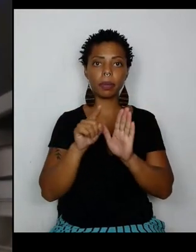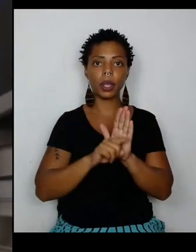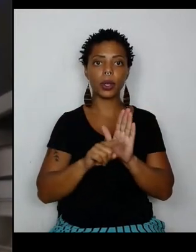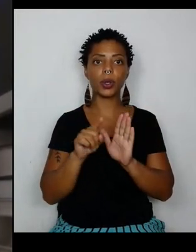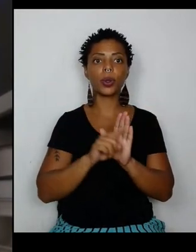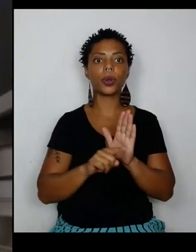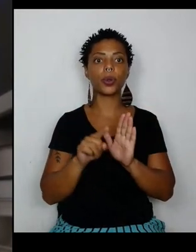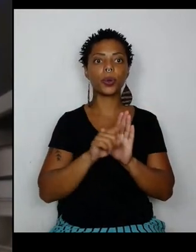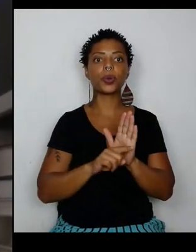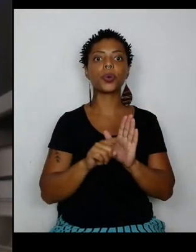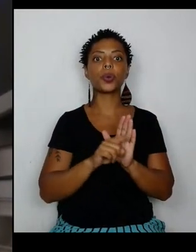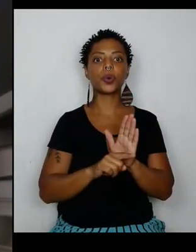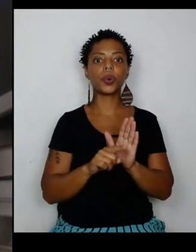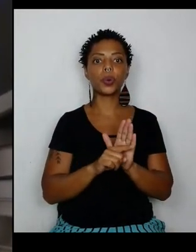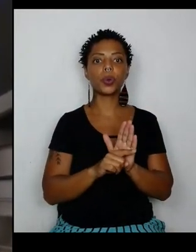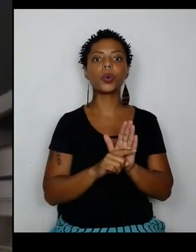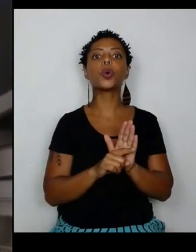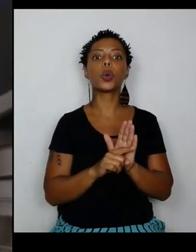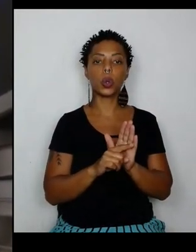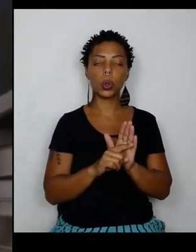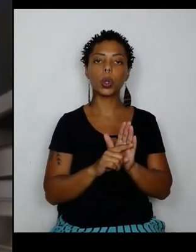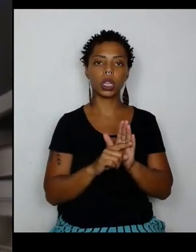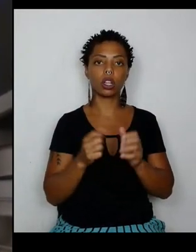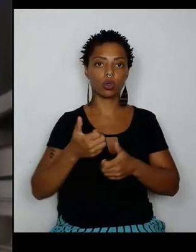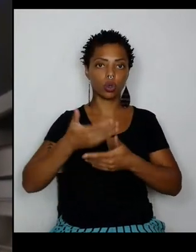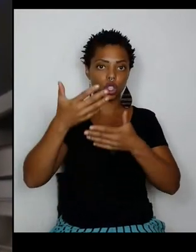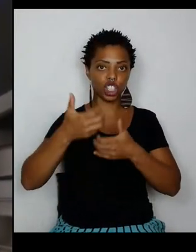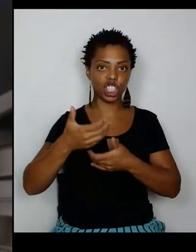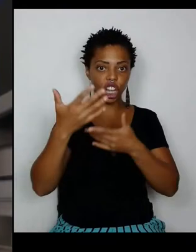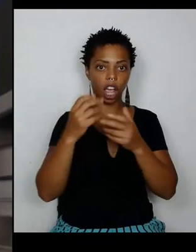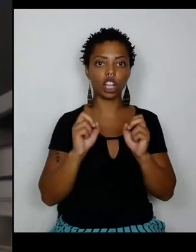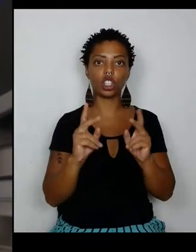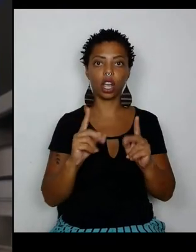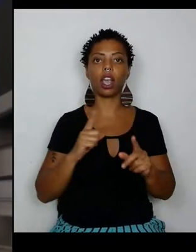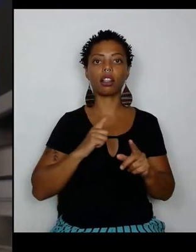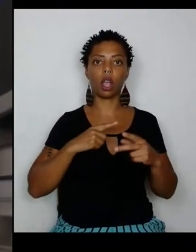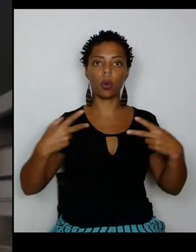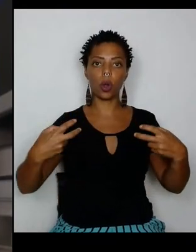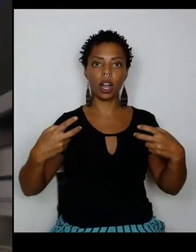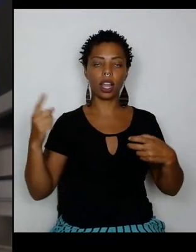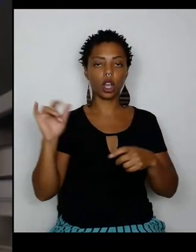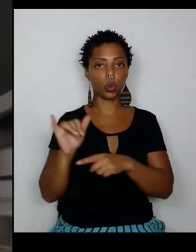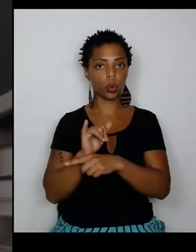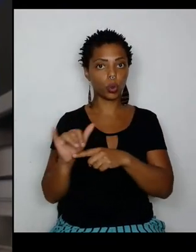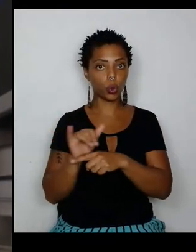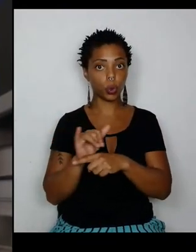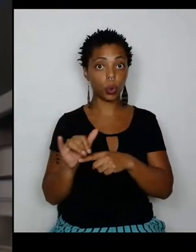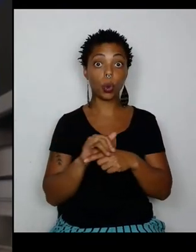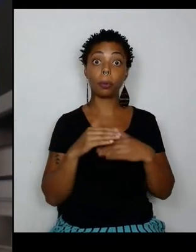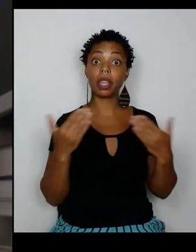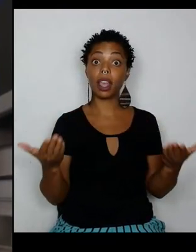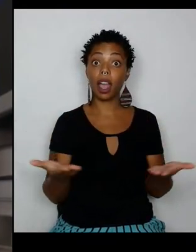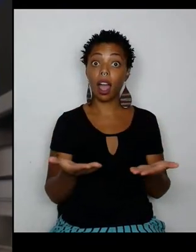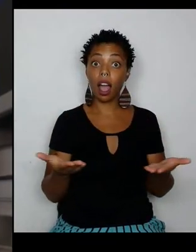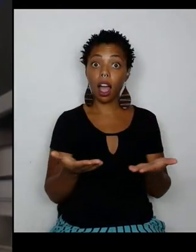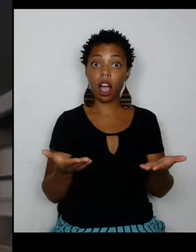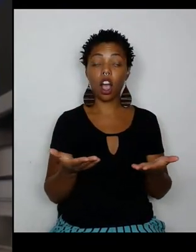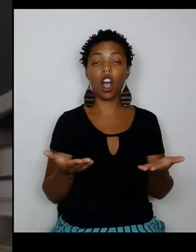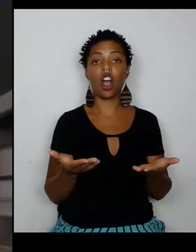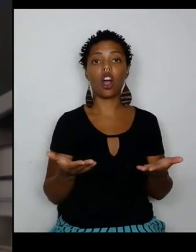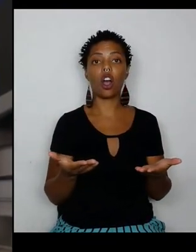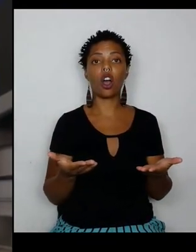to all of the other panelists these questions should be addressed after everyone's presentations you can use the